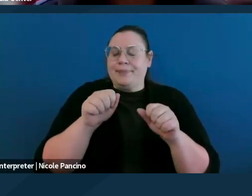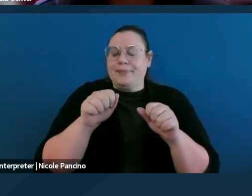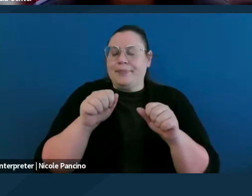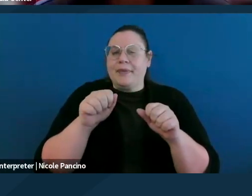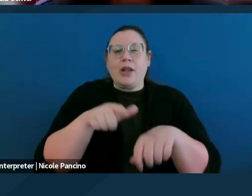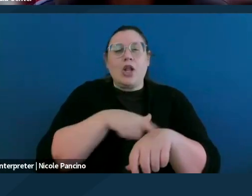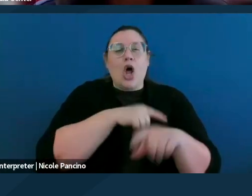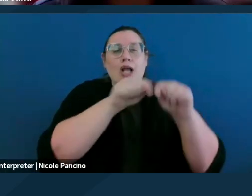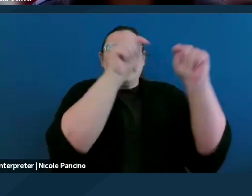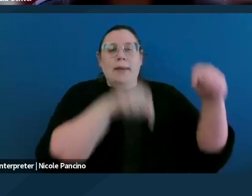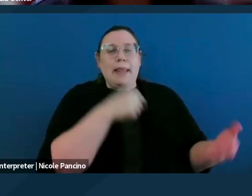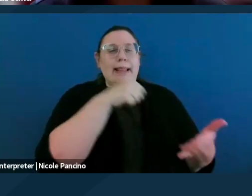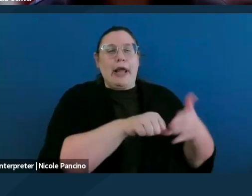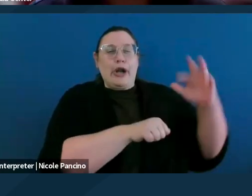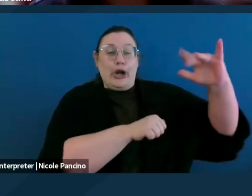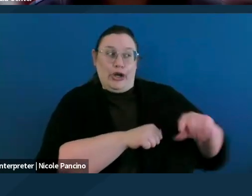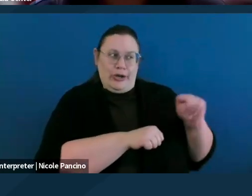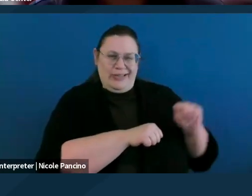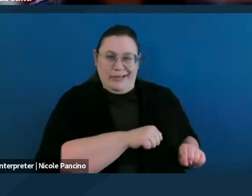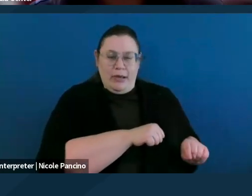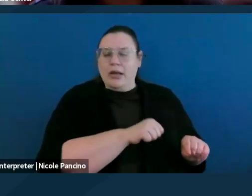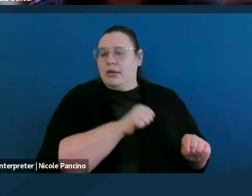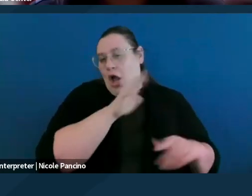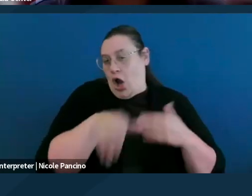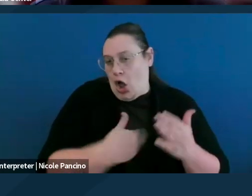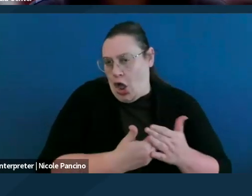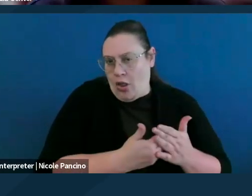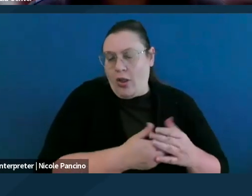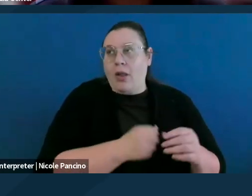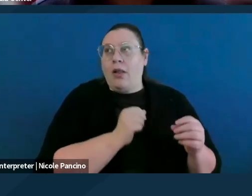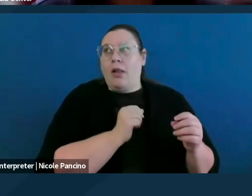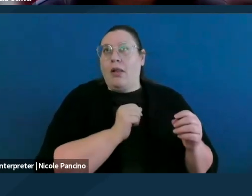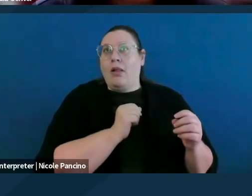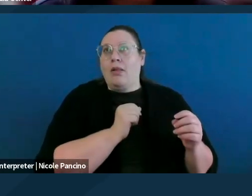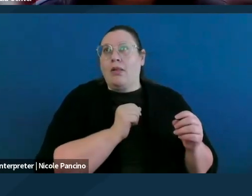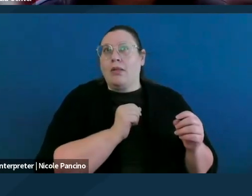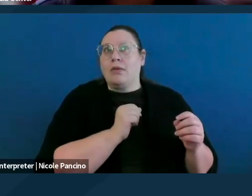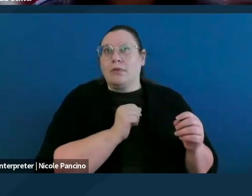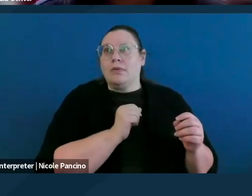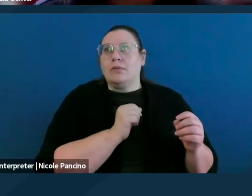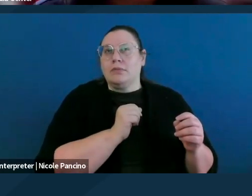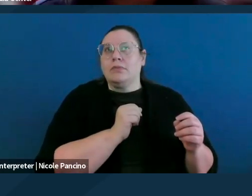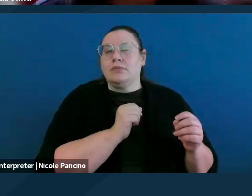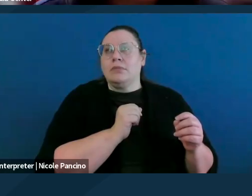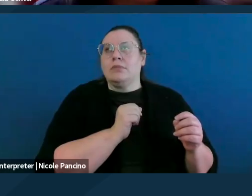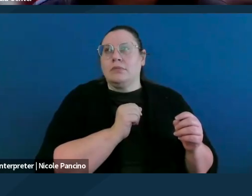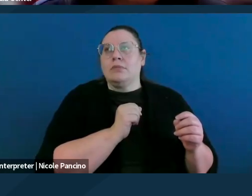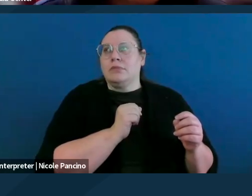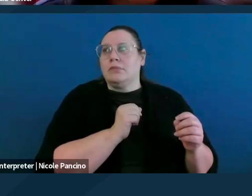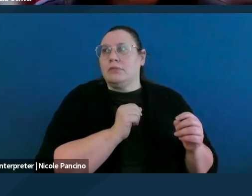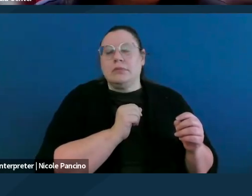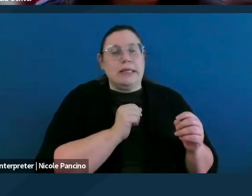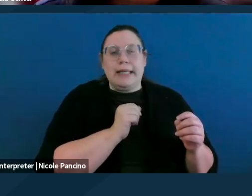template letter, but not all of them. Um, yeah, it's not